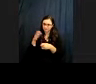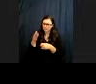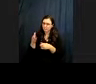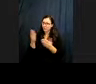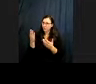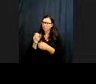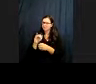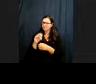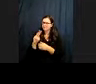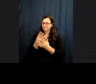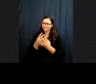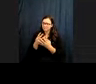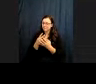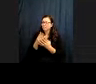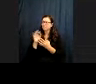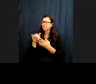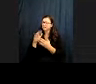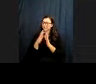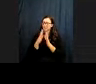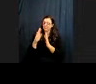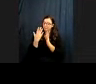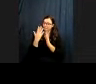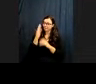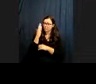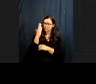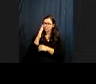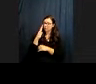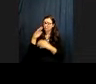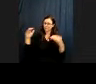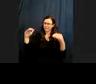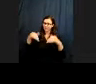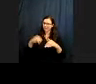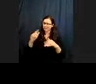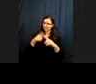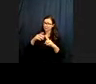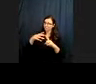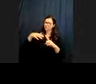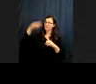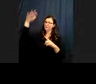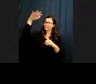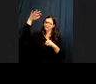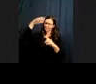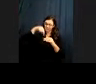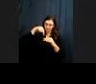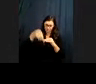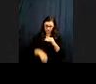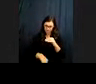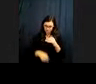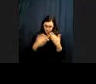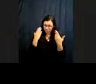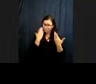sieves the mirrored valley as peered at from above. How far down it goes, how